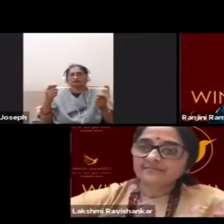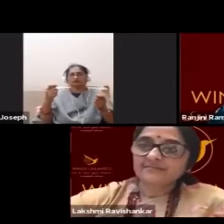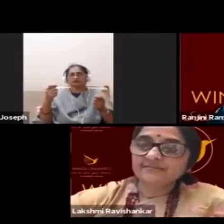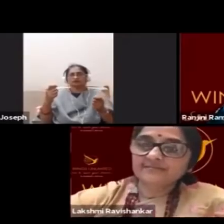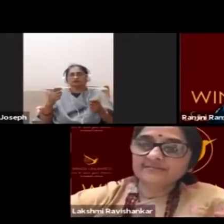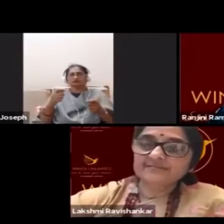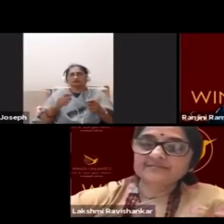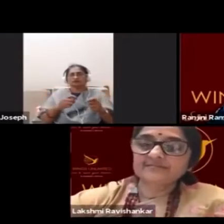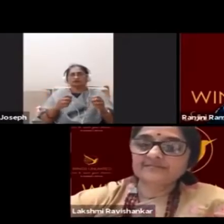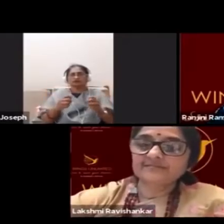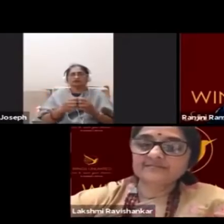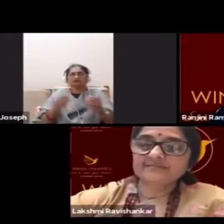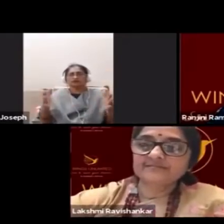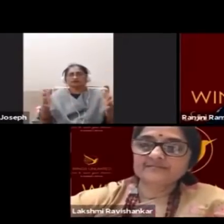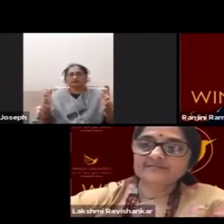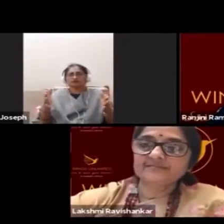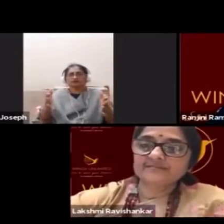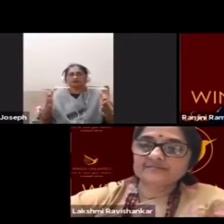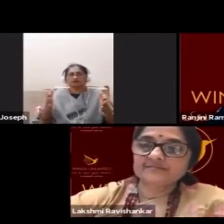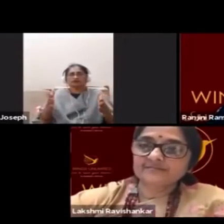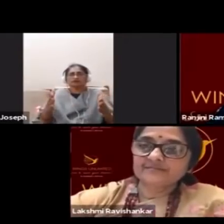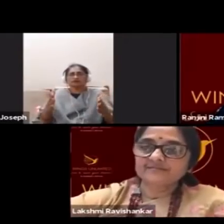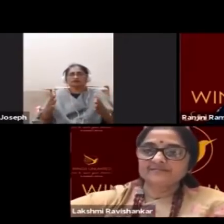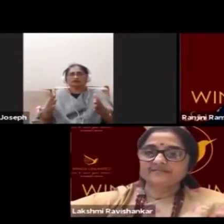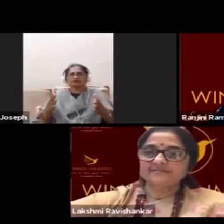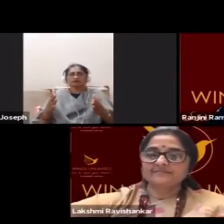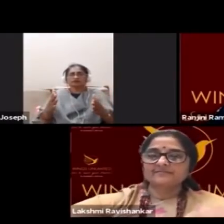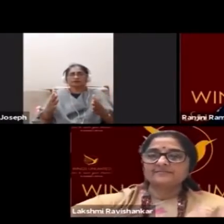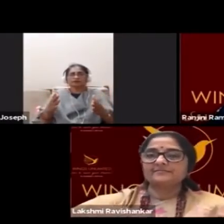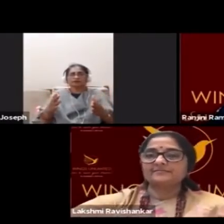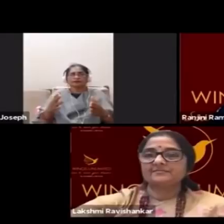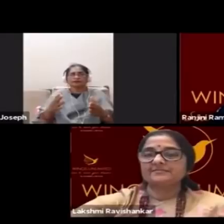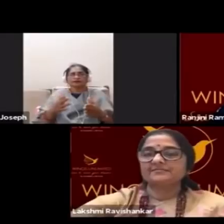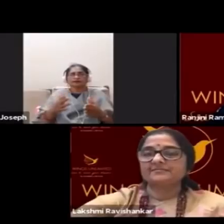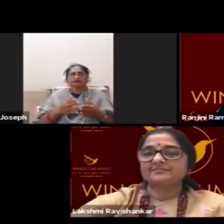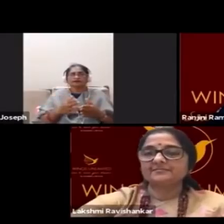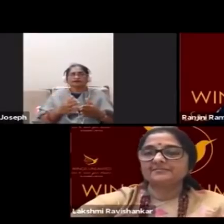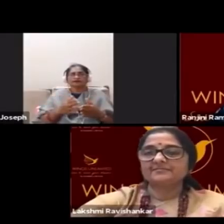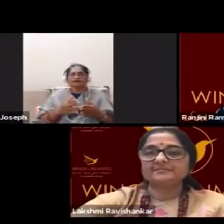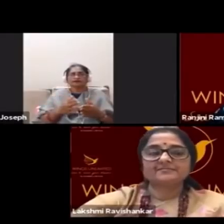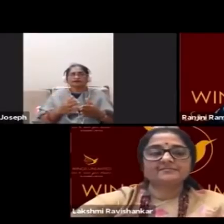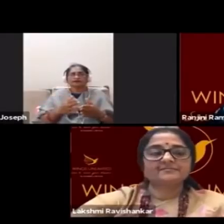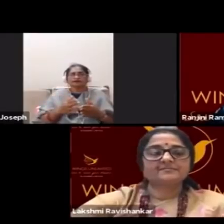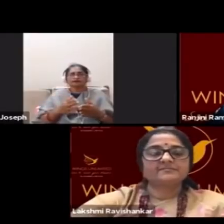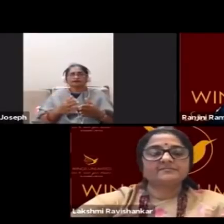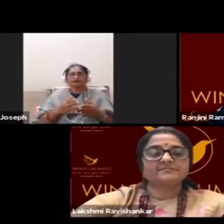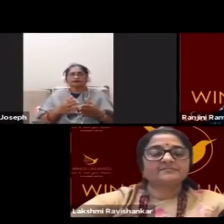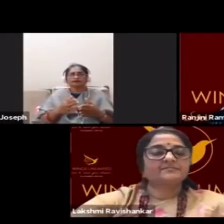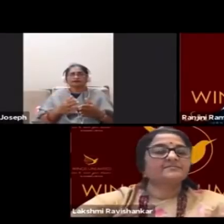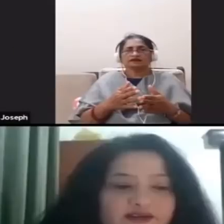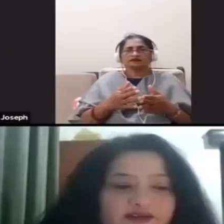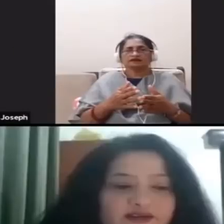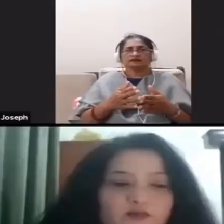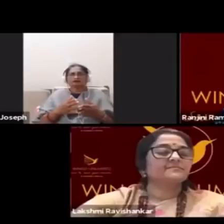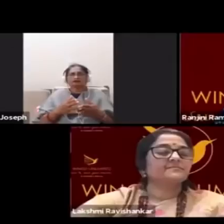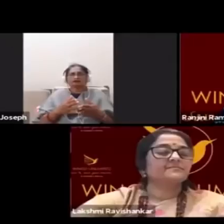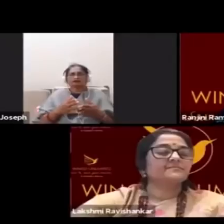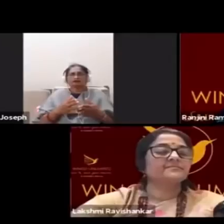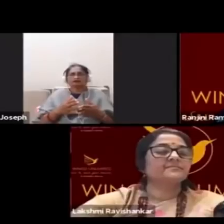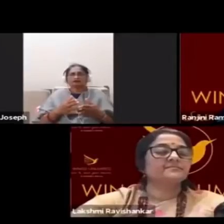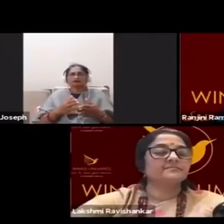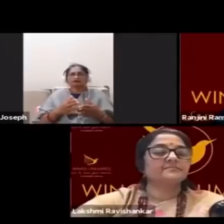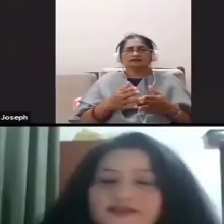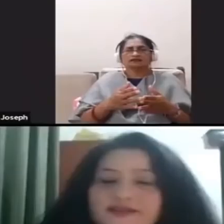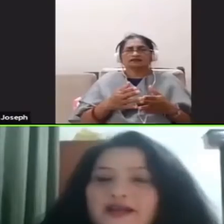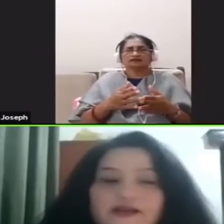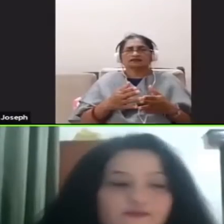without disabilities towards the development of the country. The theme of this year's